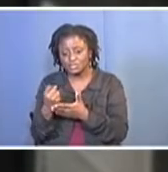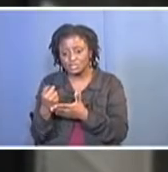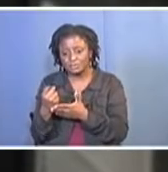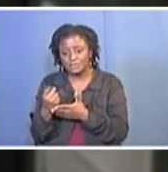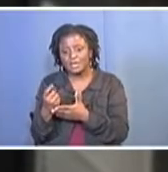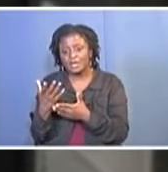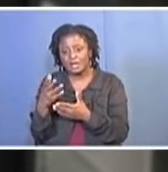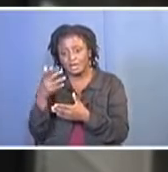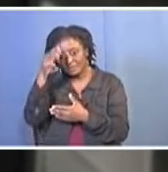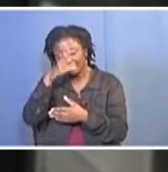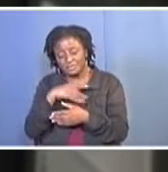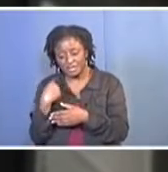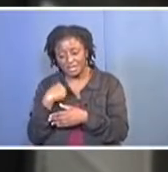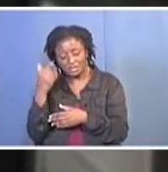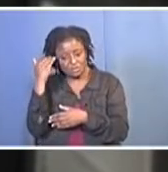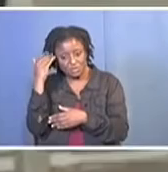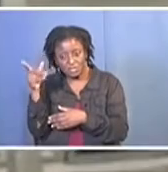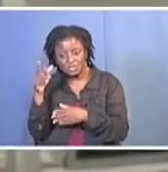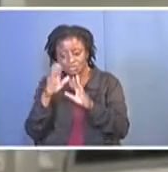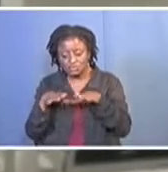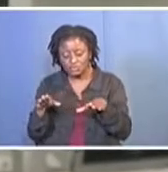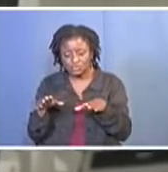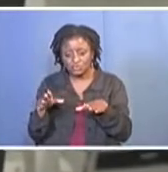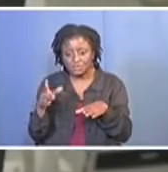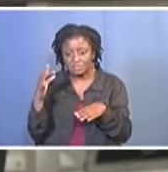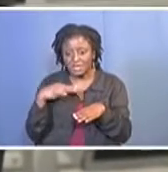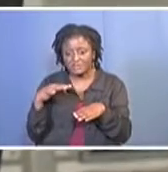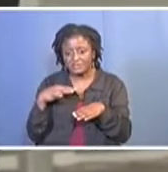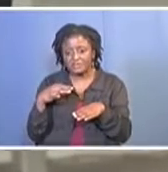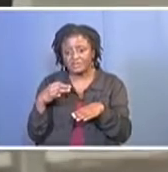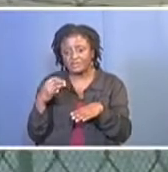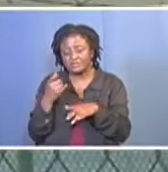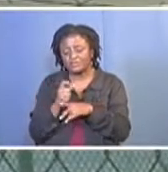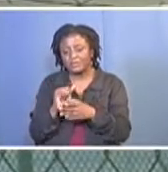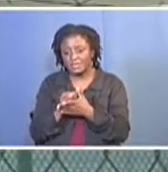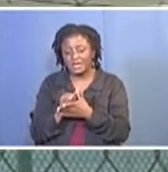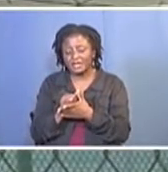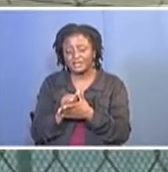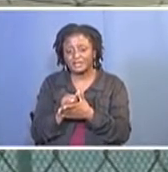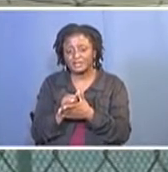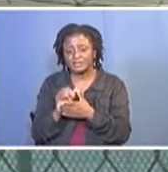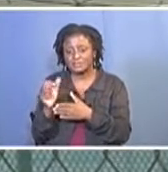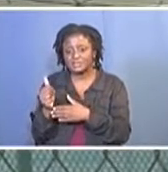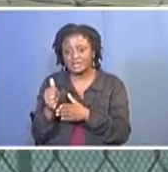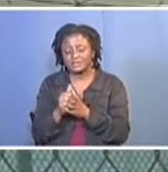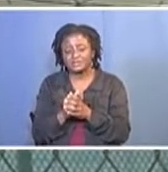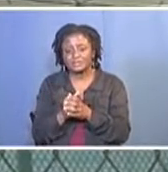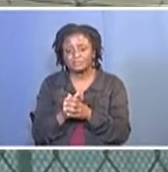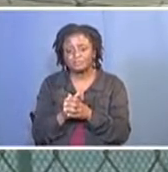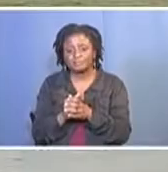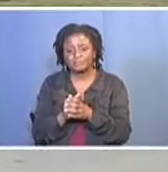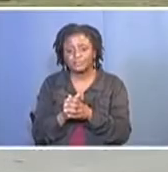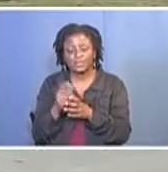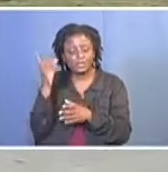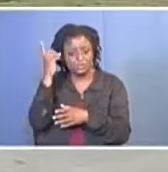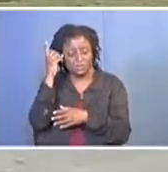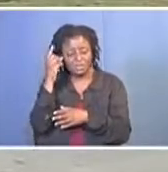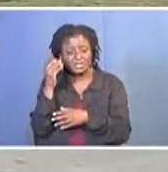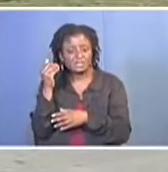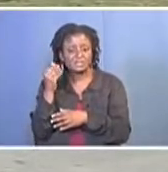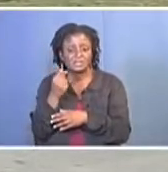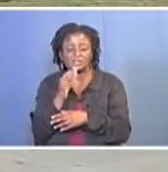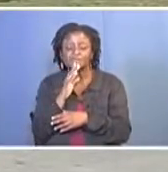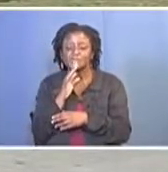opportunity, educated themselves, and are productive citizens now. As a member of the Bahamas Lawn Tennis Association, Dwayne acknowledges developing the